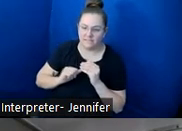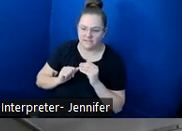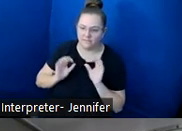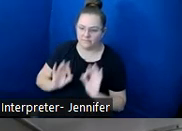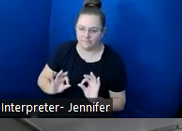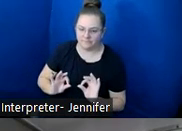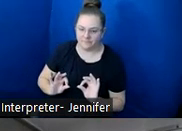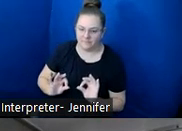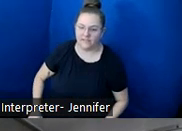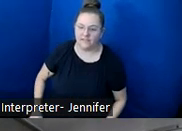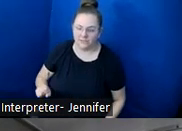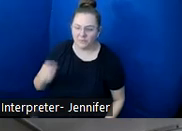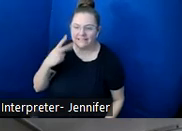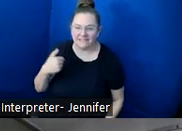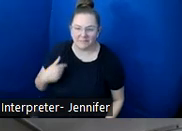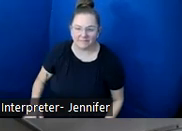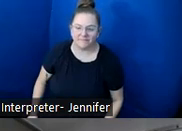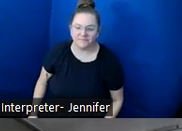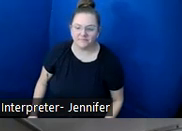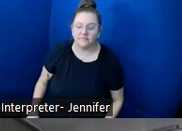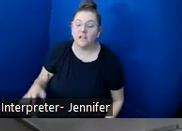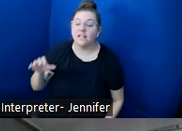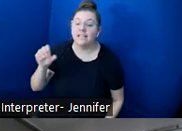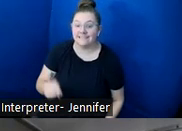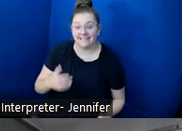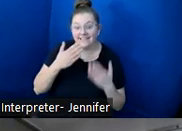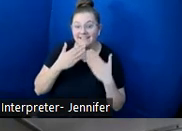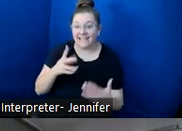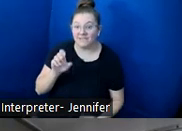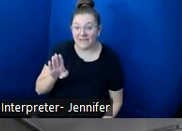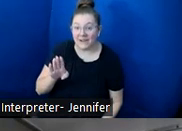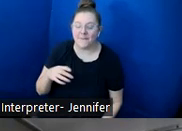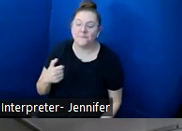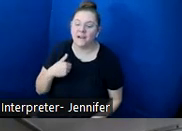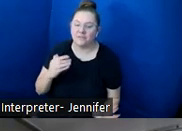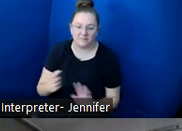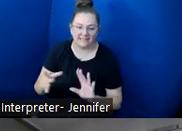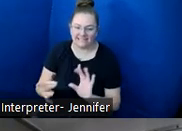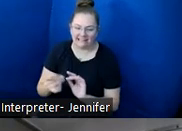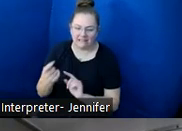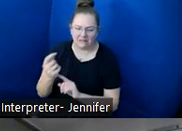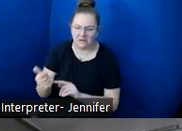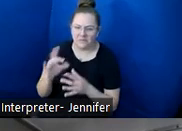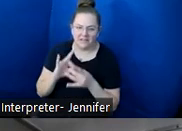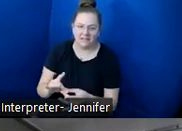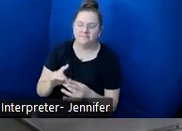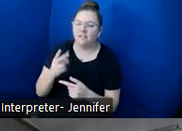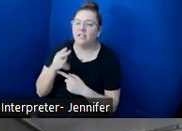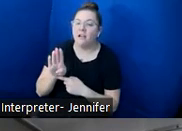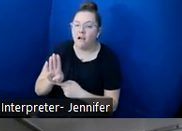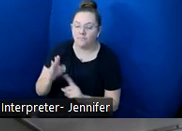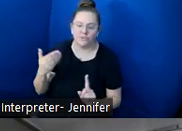so folks can see. Yeah, thanks so much, Deb. And I was just gonna say a little bit about the hub. So my